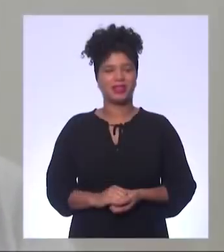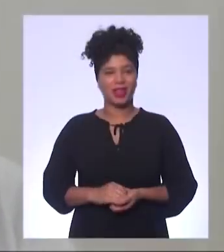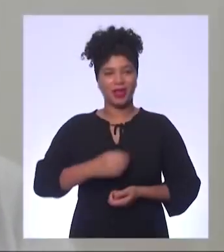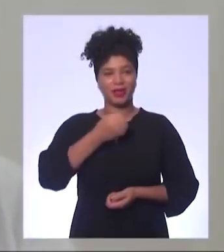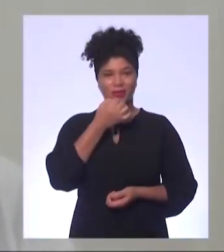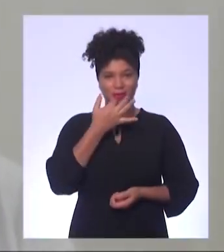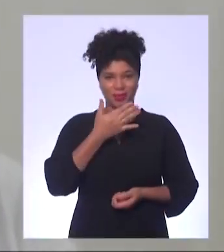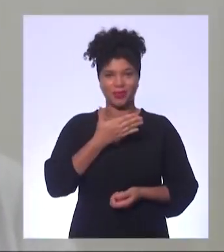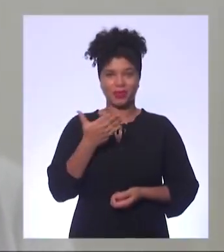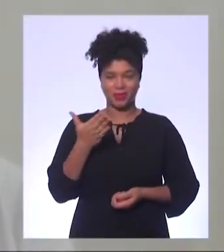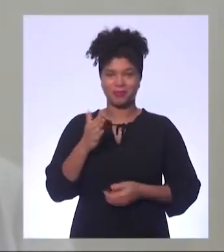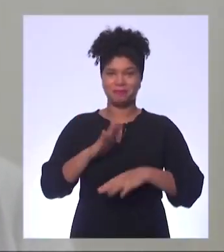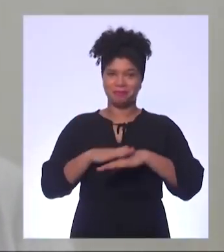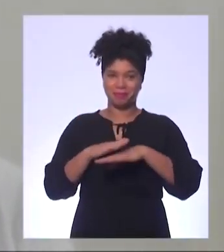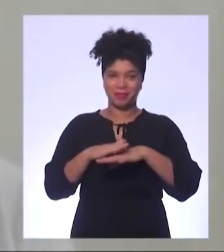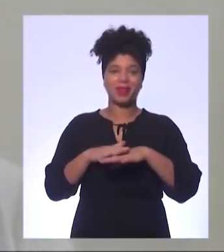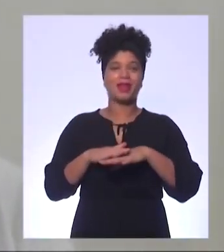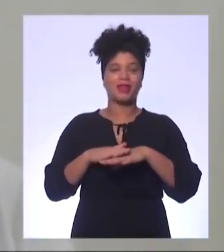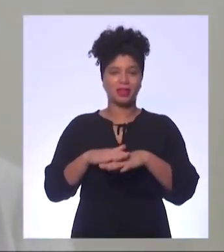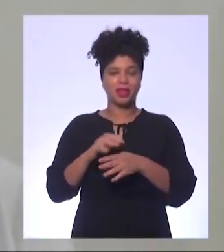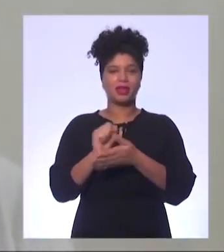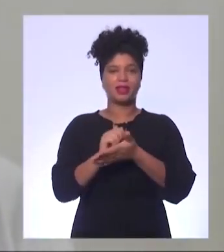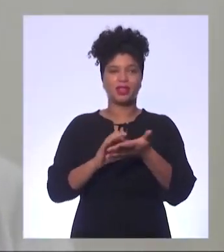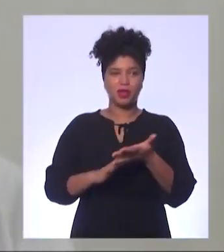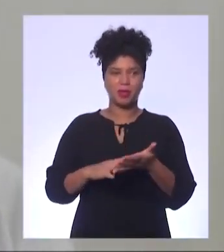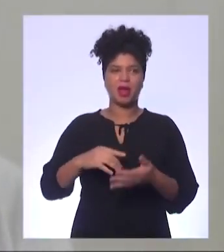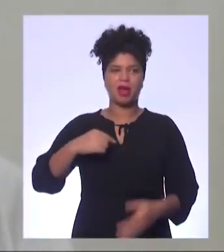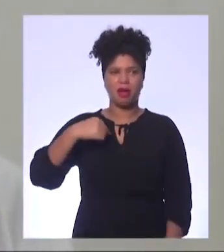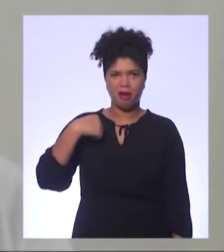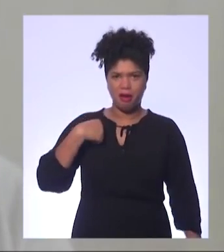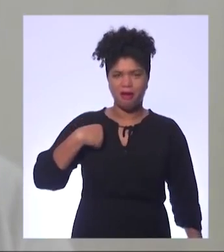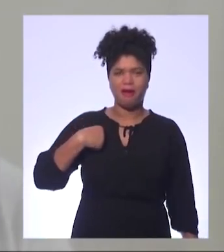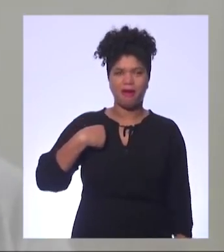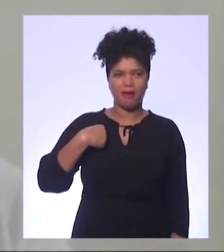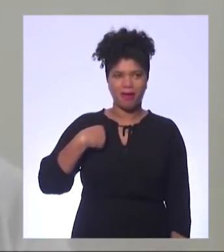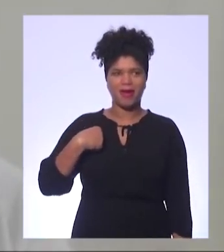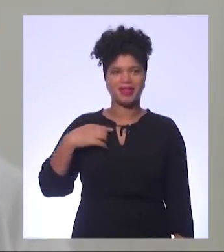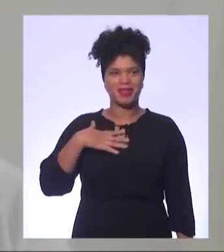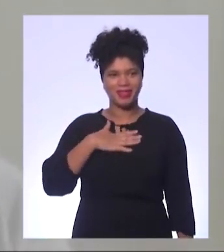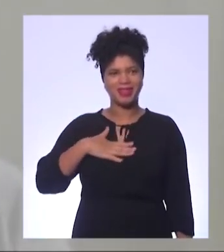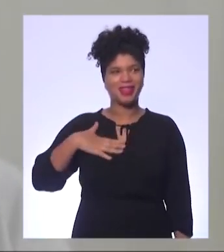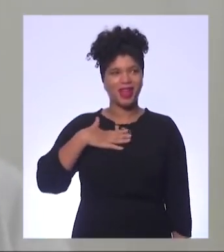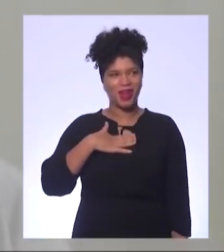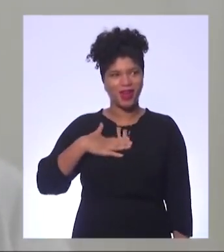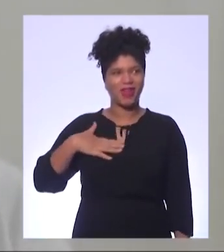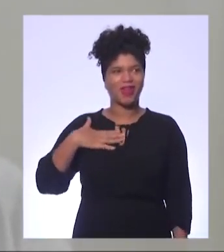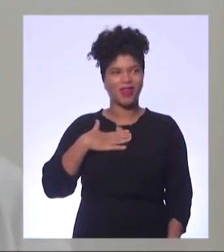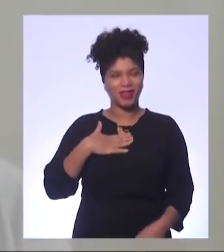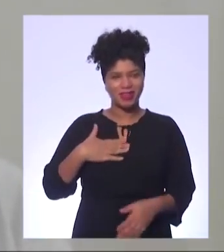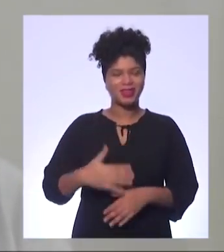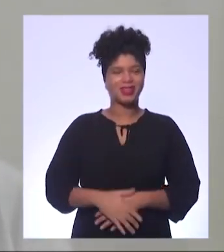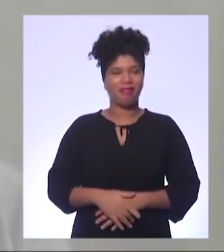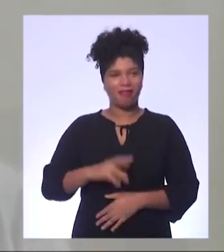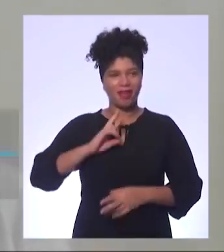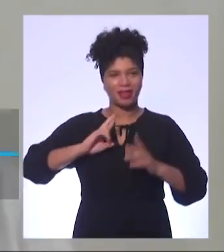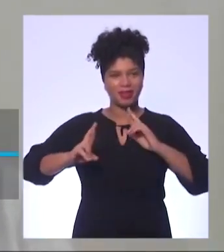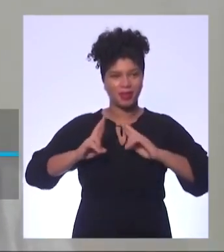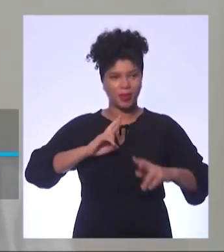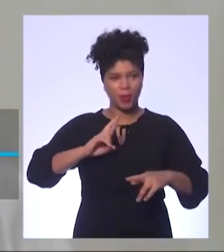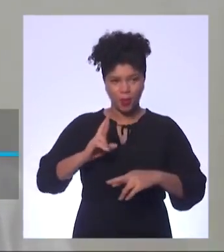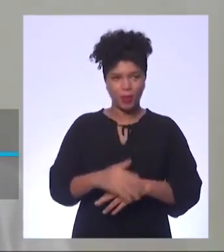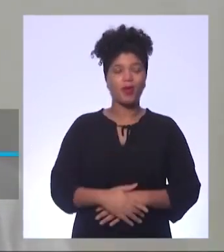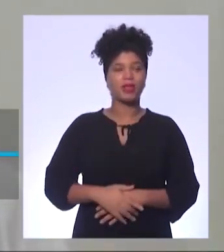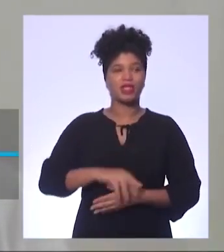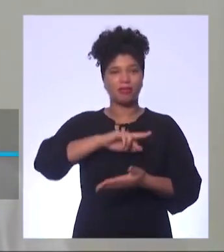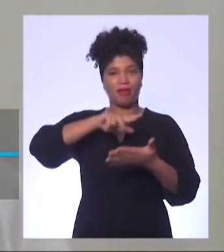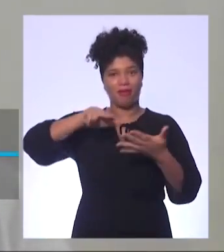Atividade. Isso mesmo. Professora Roberta, fiquei muito satisfeita com as respostas. Muitos alunos